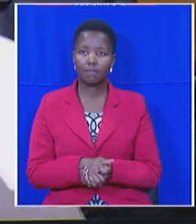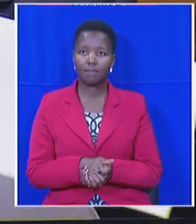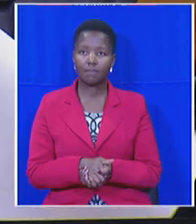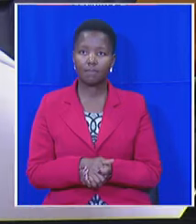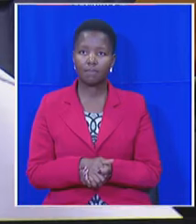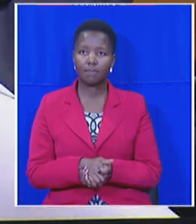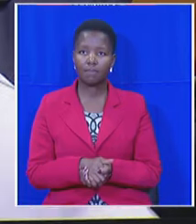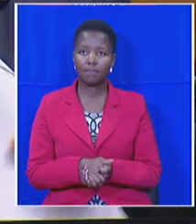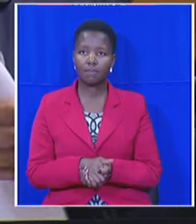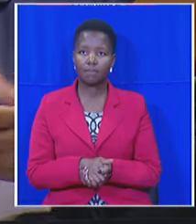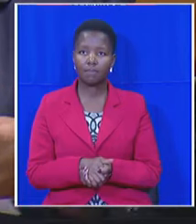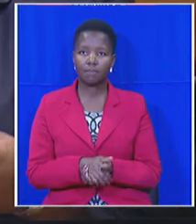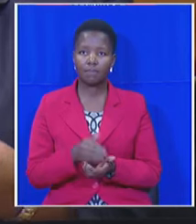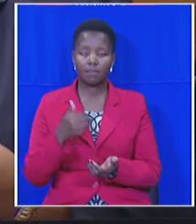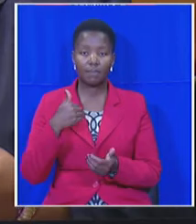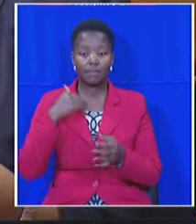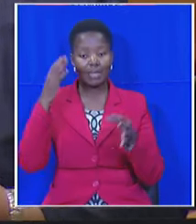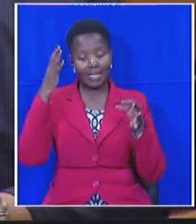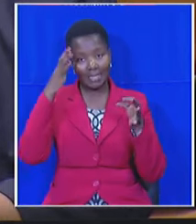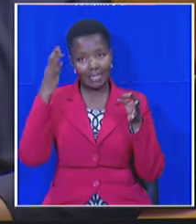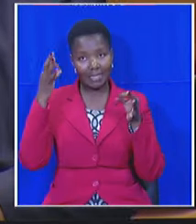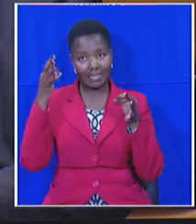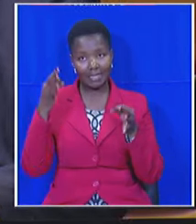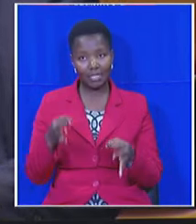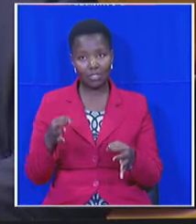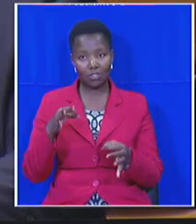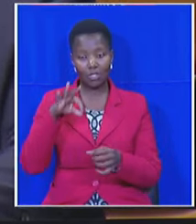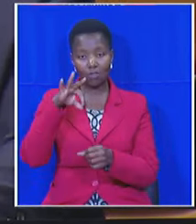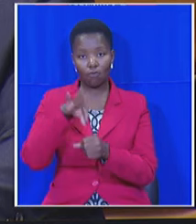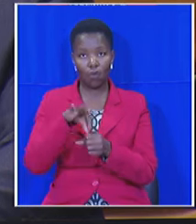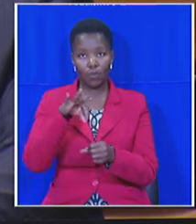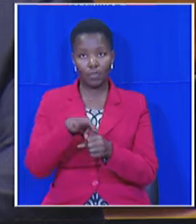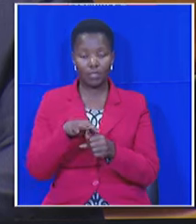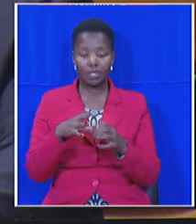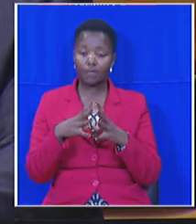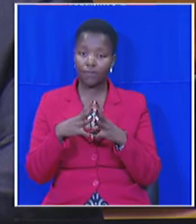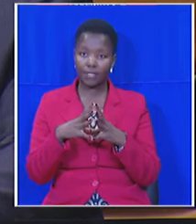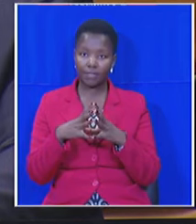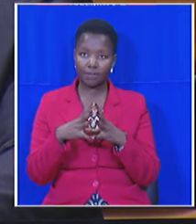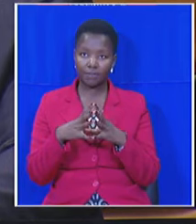That completes the decision on the vote. Order, honourable members.